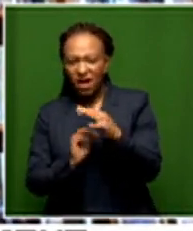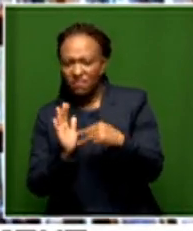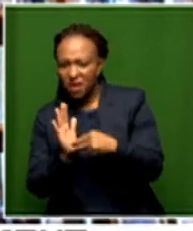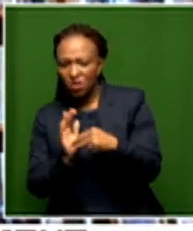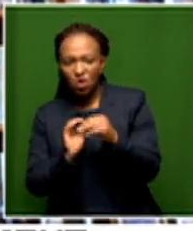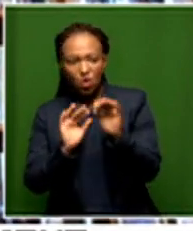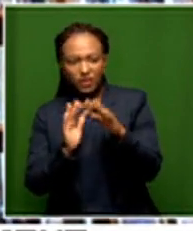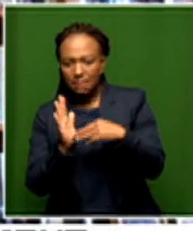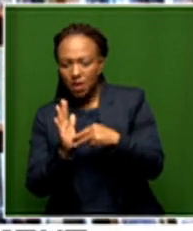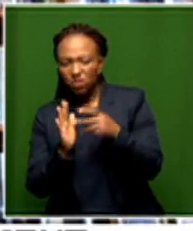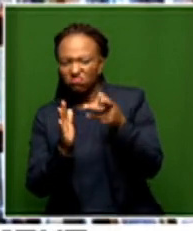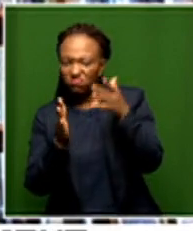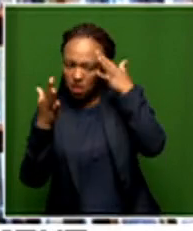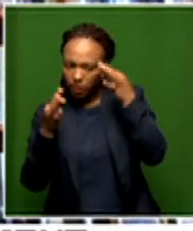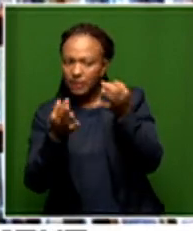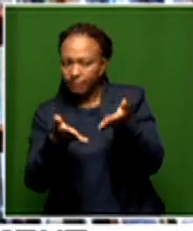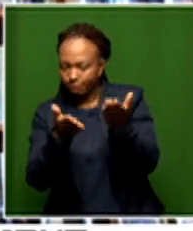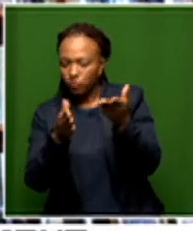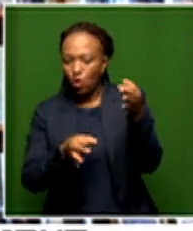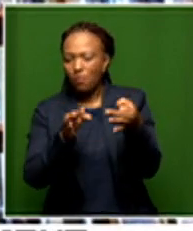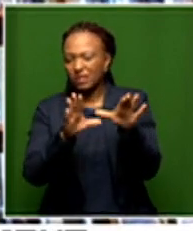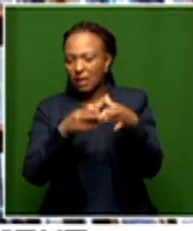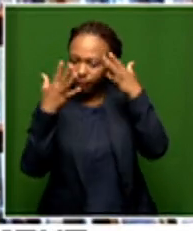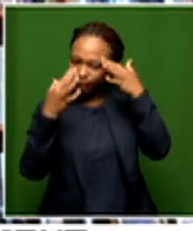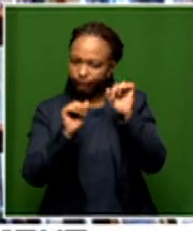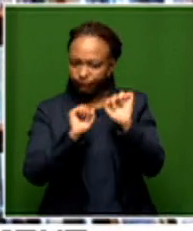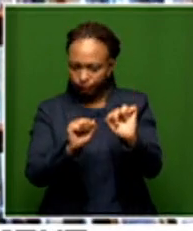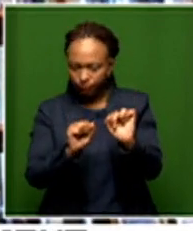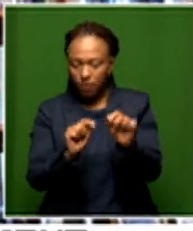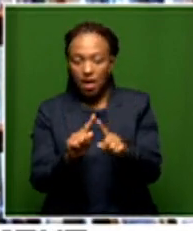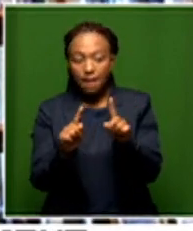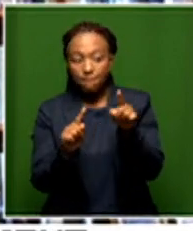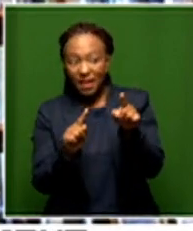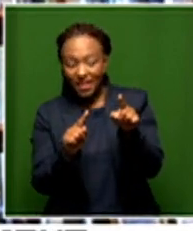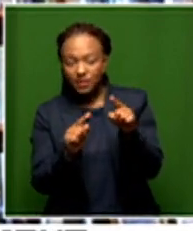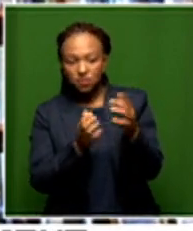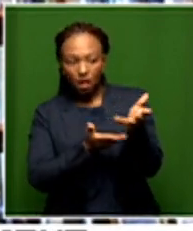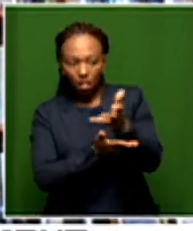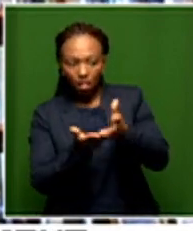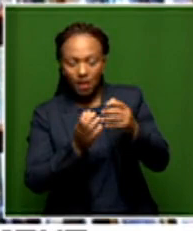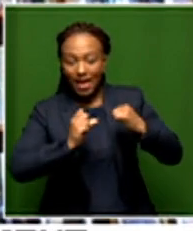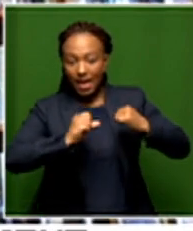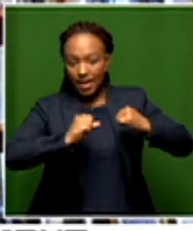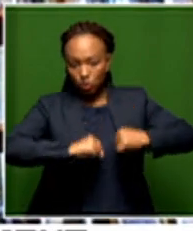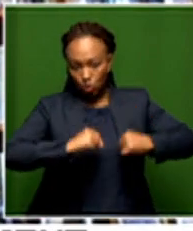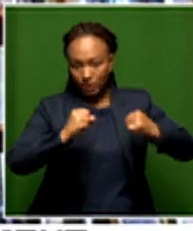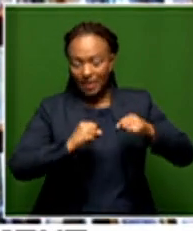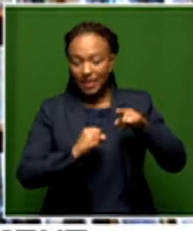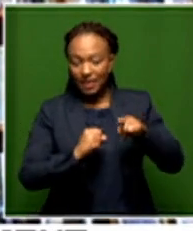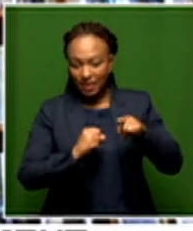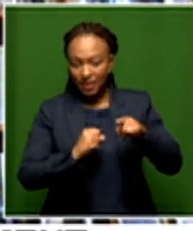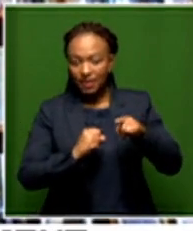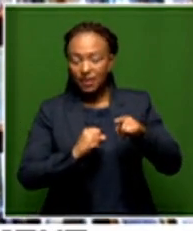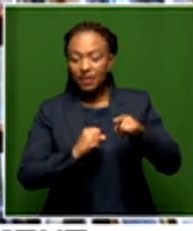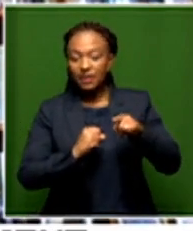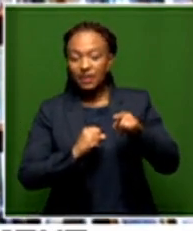a political decision. But that whole resolution, implementation of that